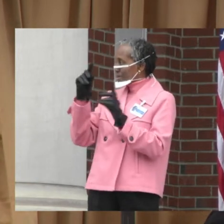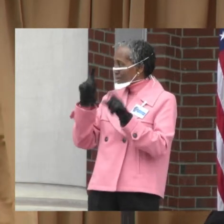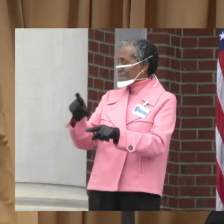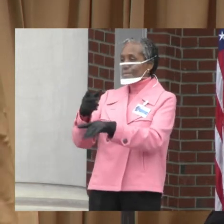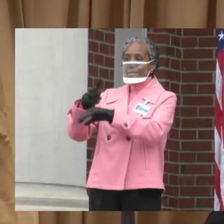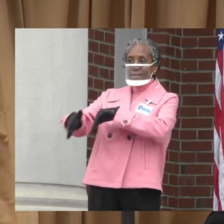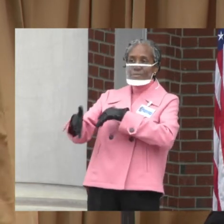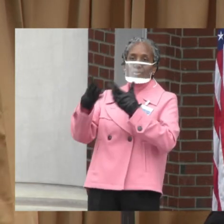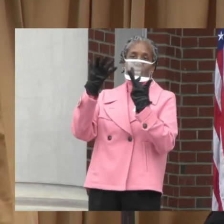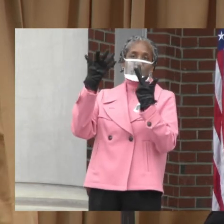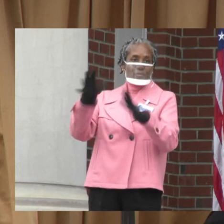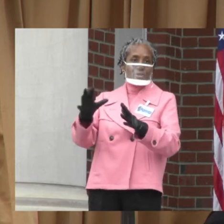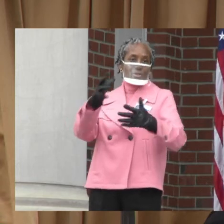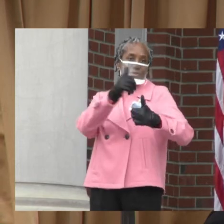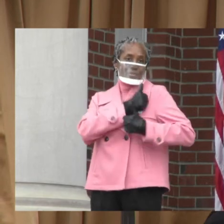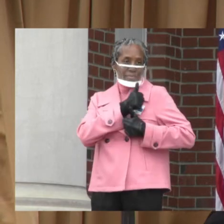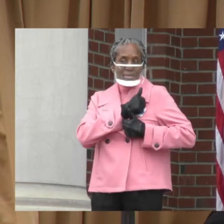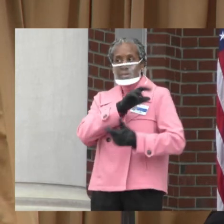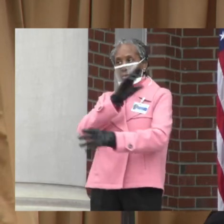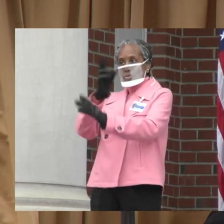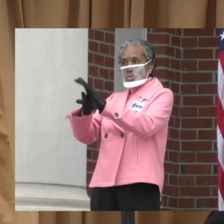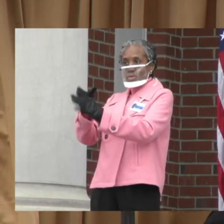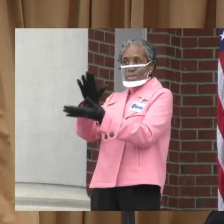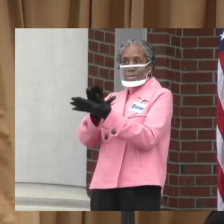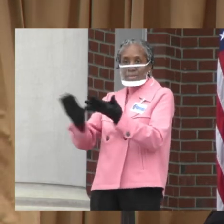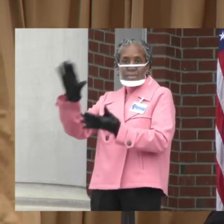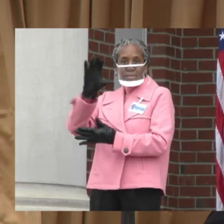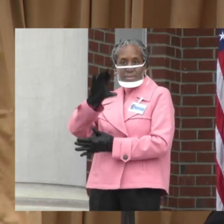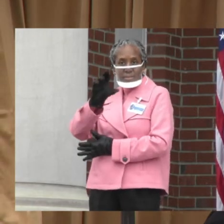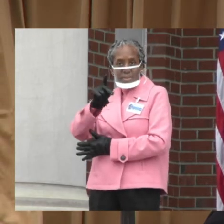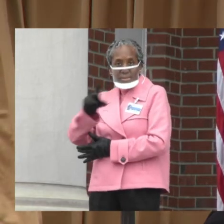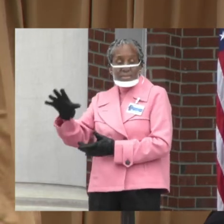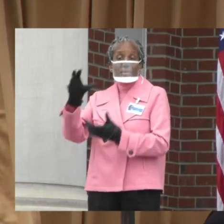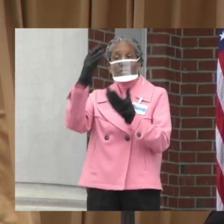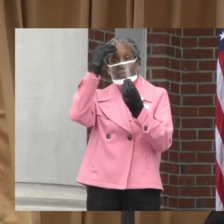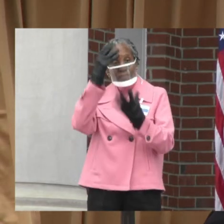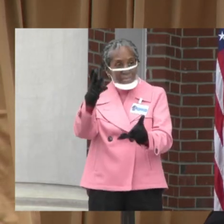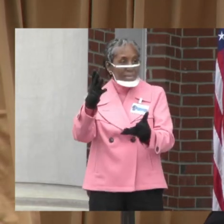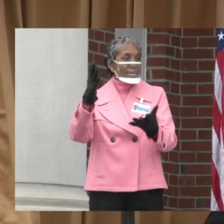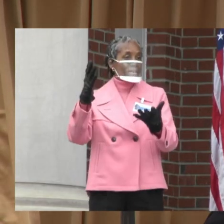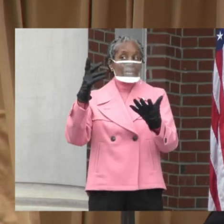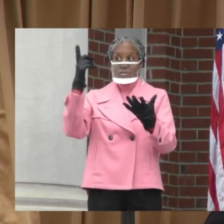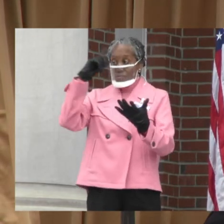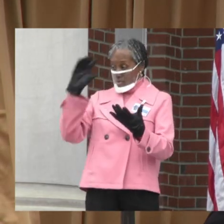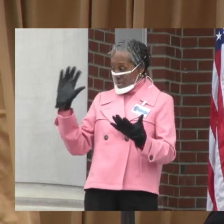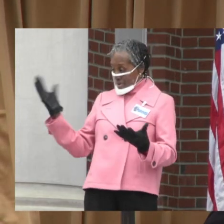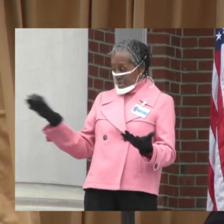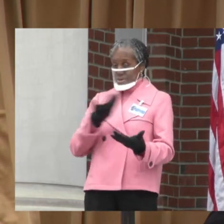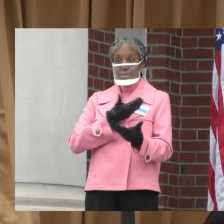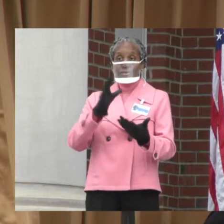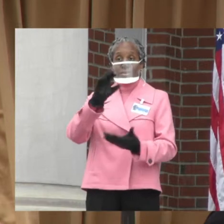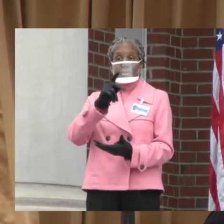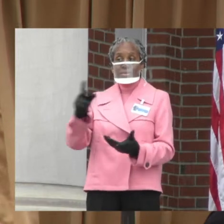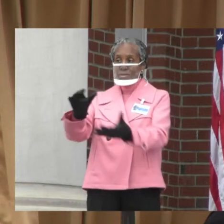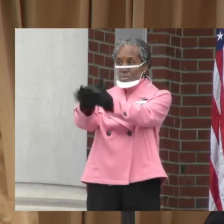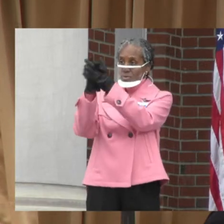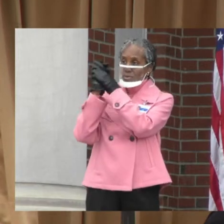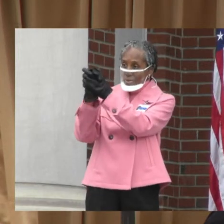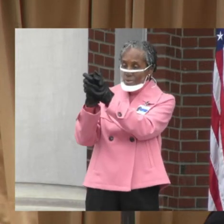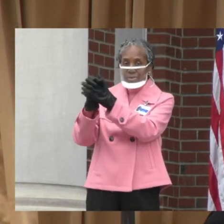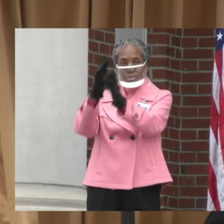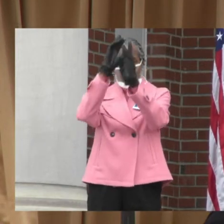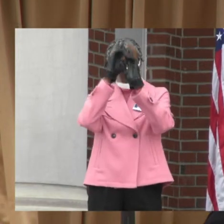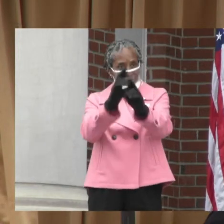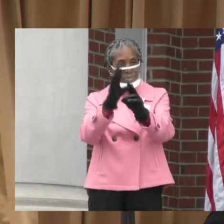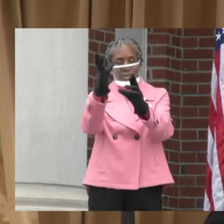serving in our country's armed forces. So let me just say, on behalf of the college, We congratulate you. We respect